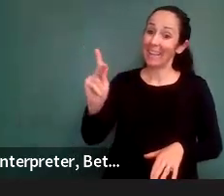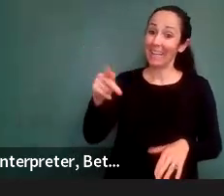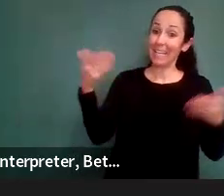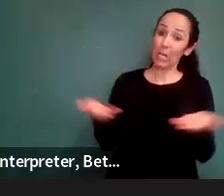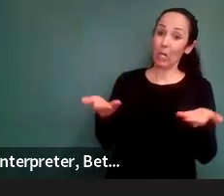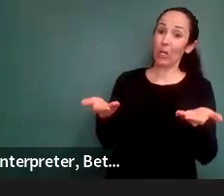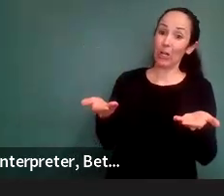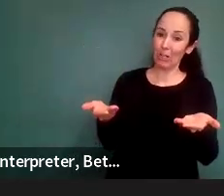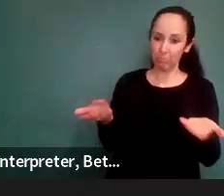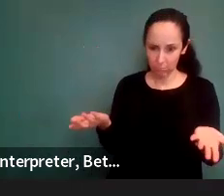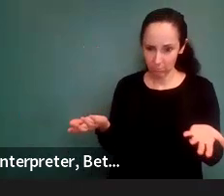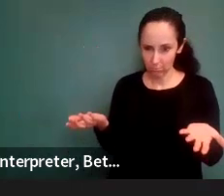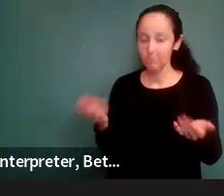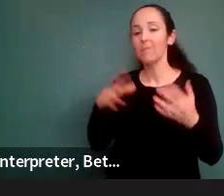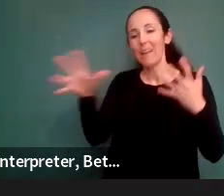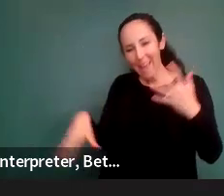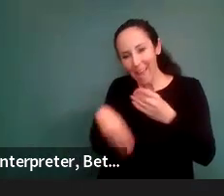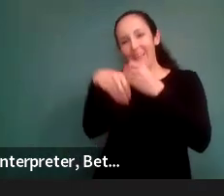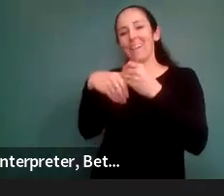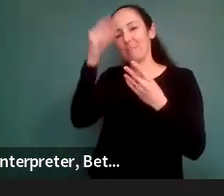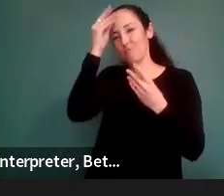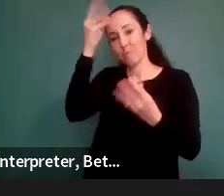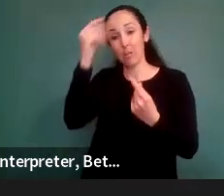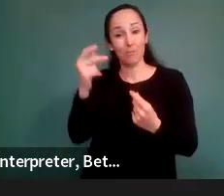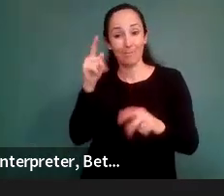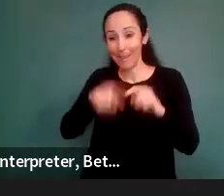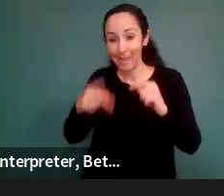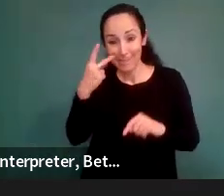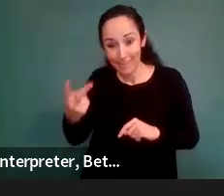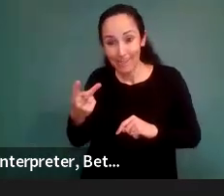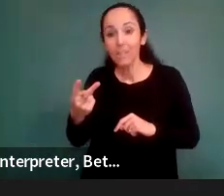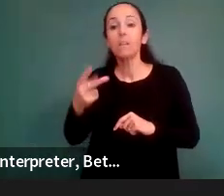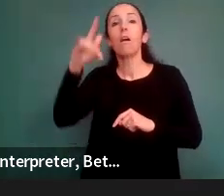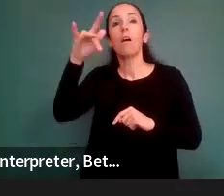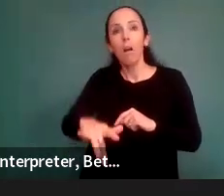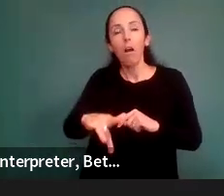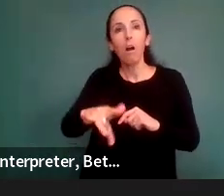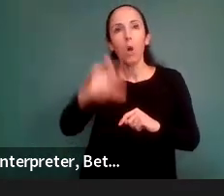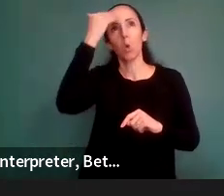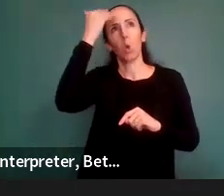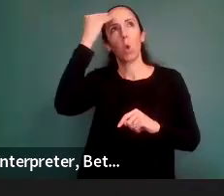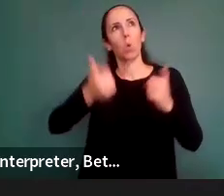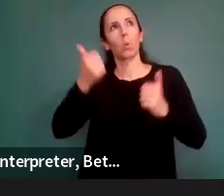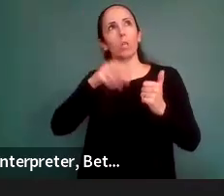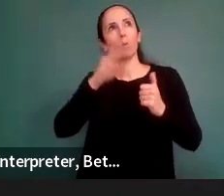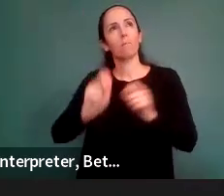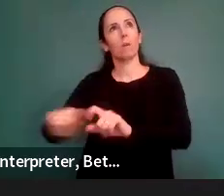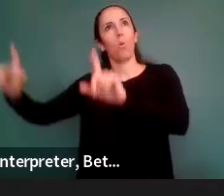make it so that someone who's blind or visually impaired can actually click on that link and know where they're going before they hit the